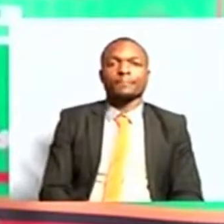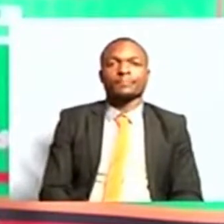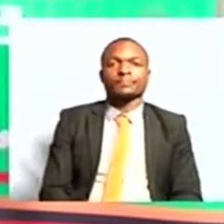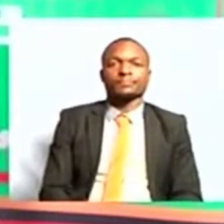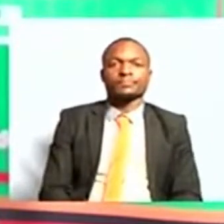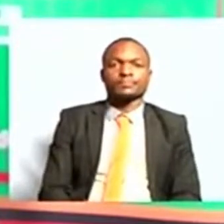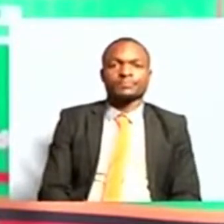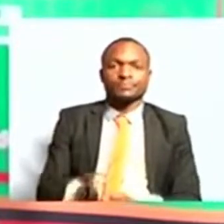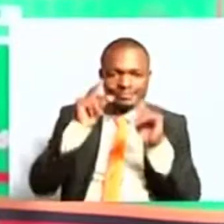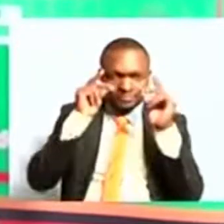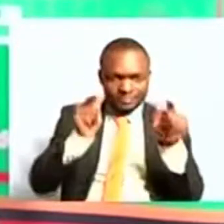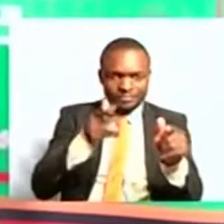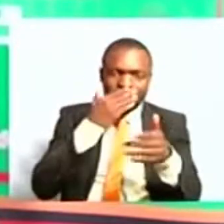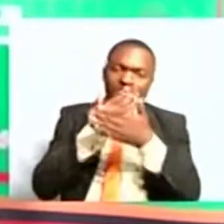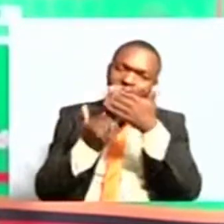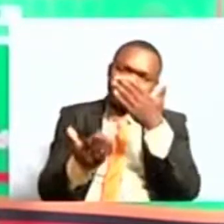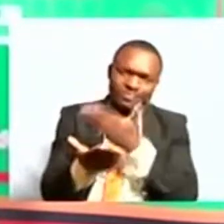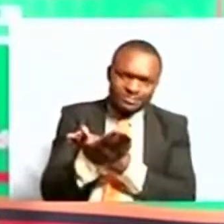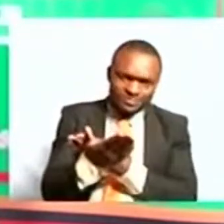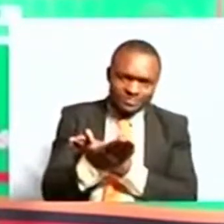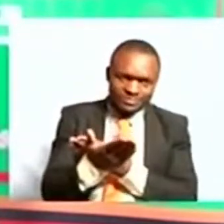Hello, you are through. Good morning.